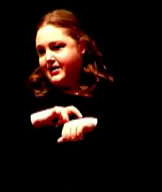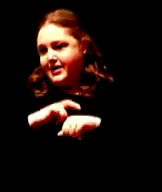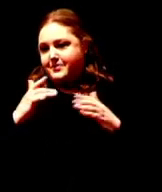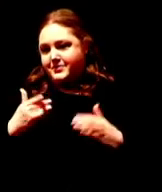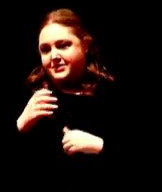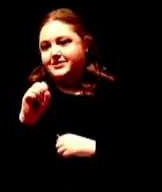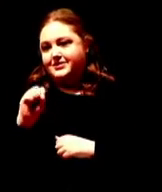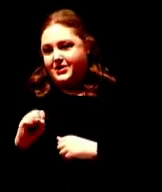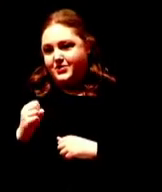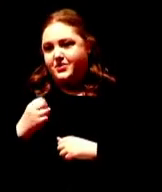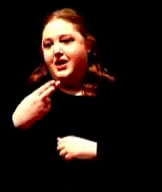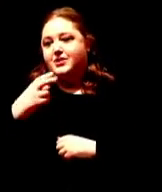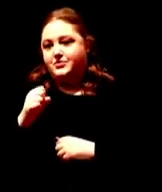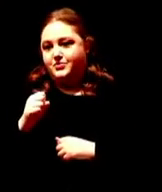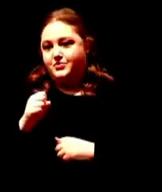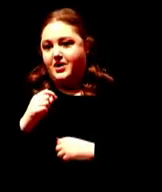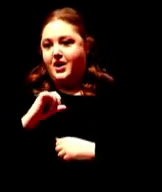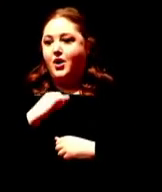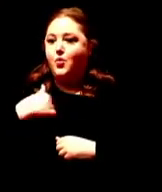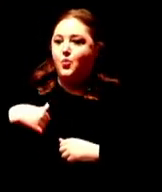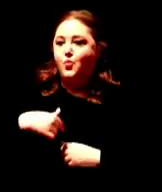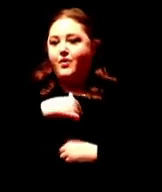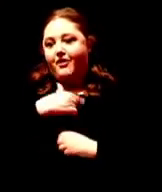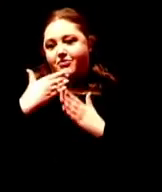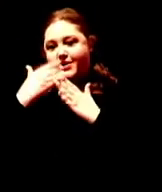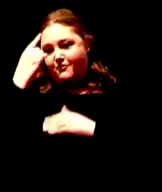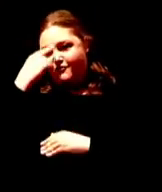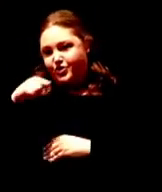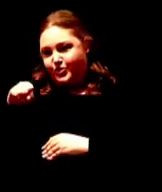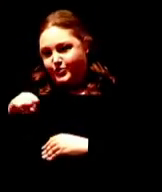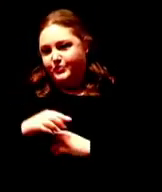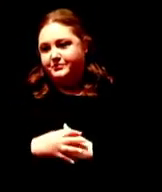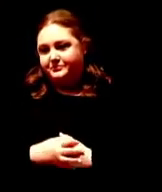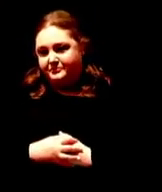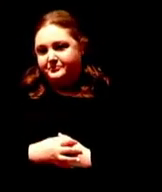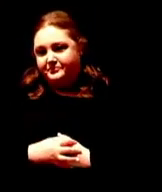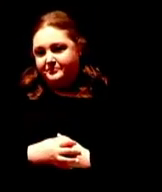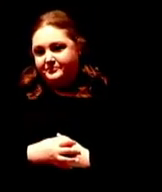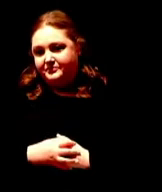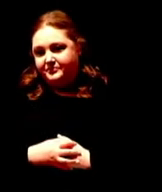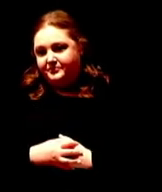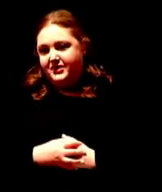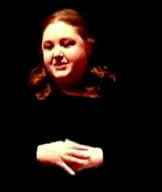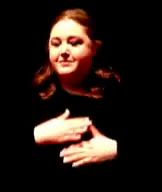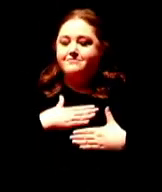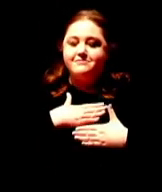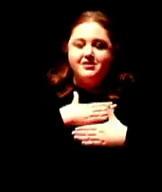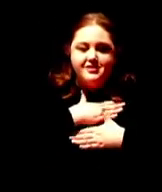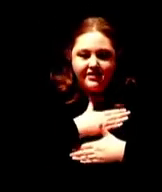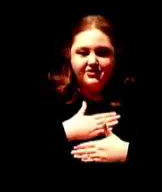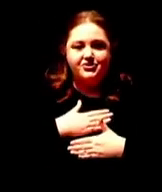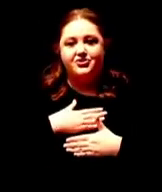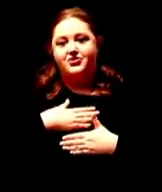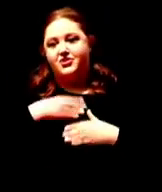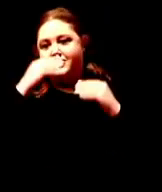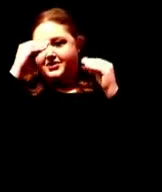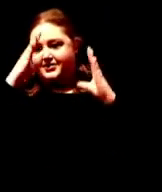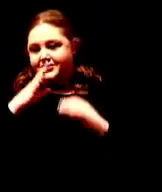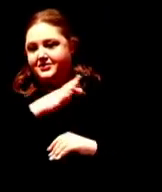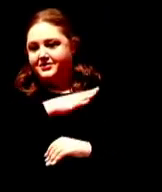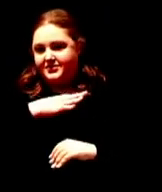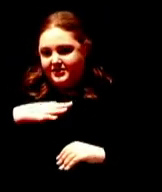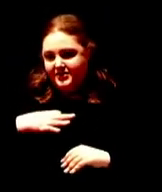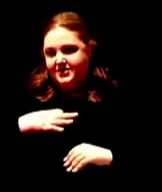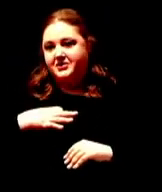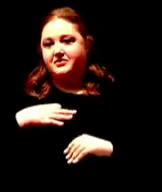School. We are thankful for you. It has been the pleasure of the faculty, staff, and administration of